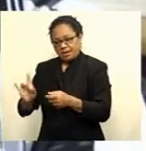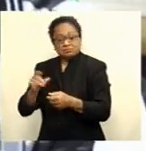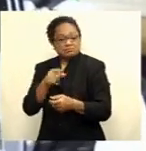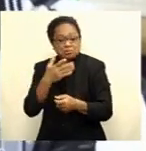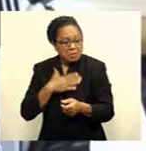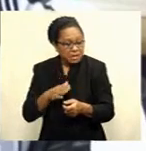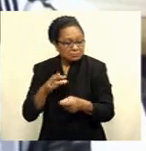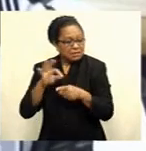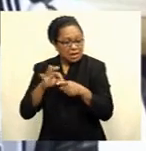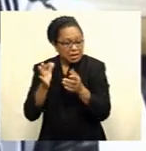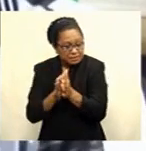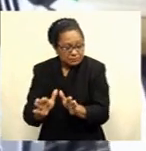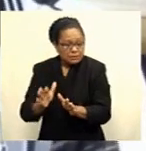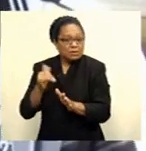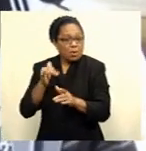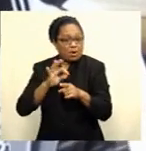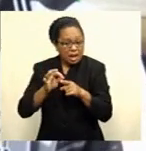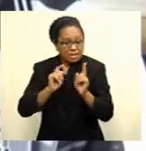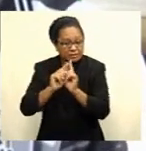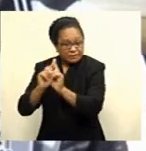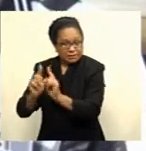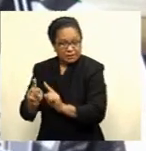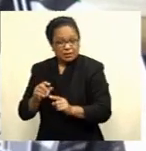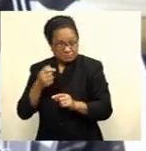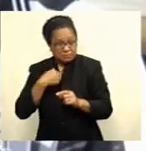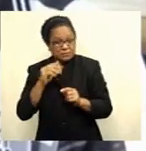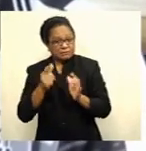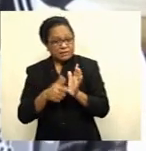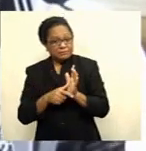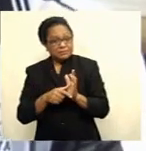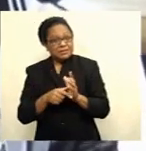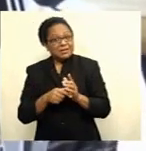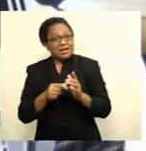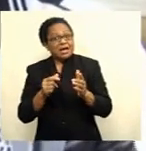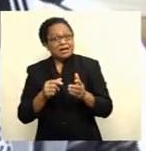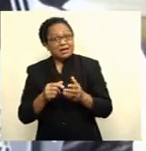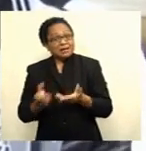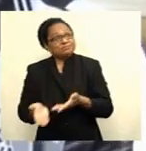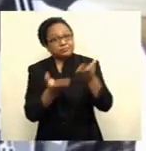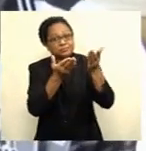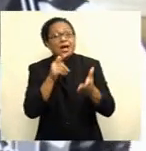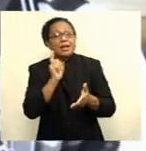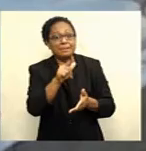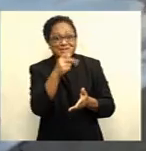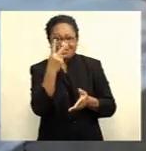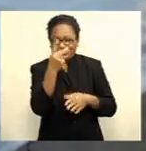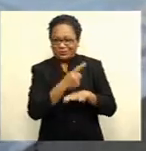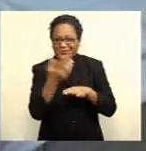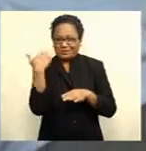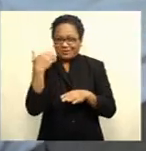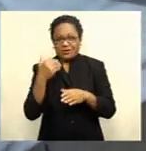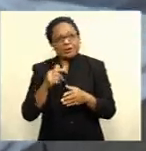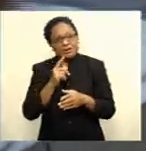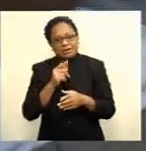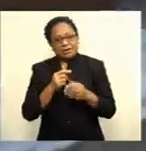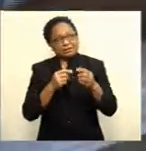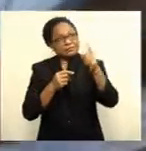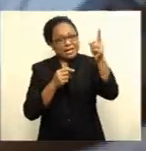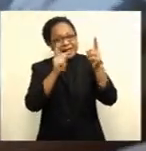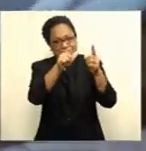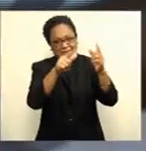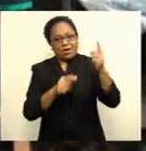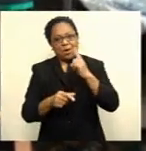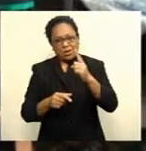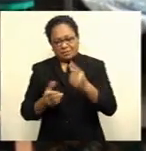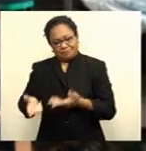what you want? Even I send it to Lambasa too. Just 2 weeks ago, I sent Lambasa. The 63-year-old says the